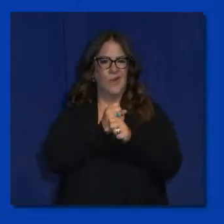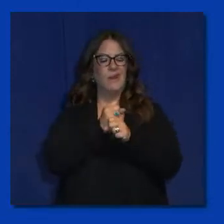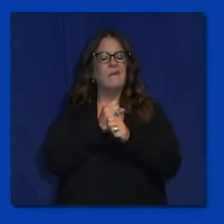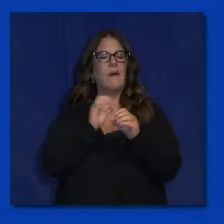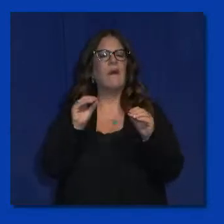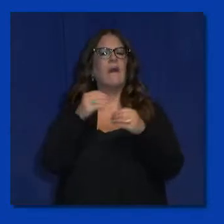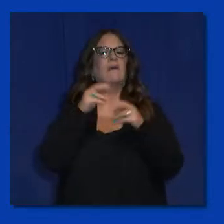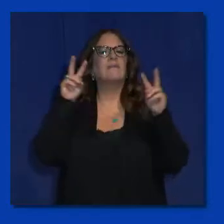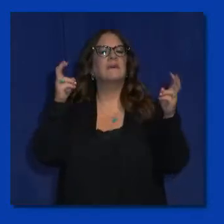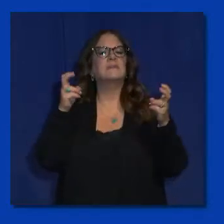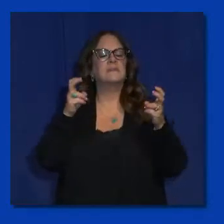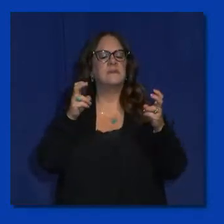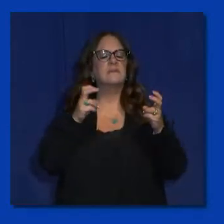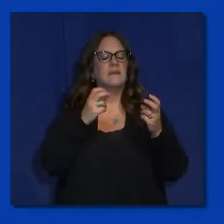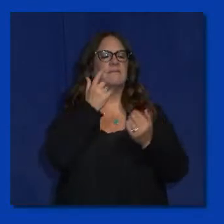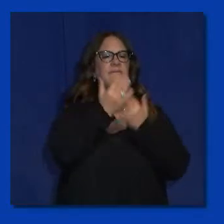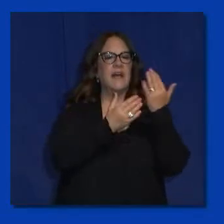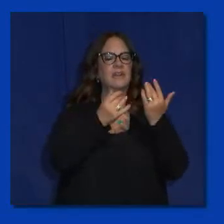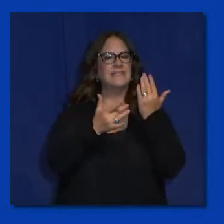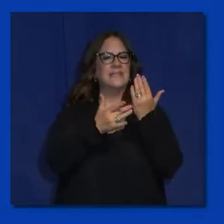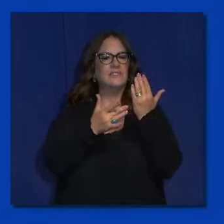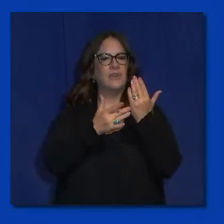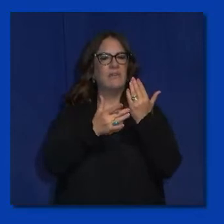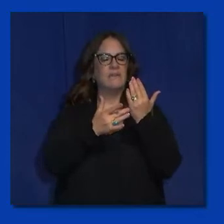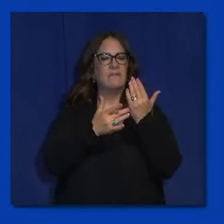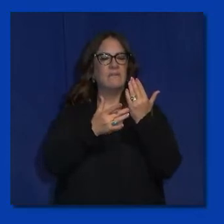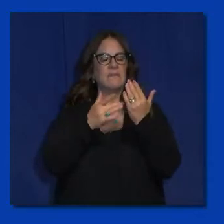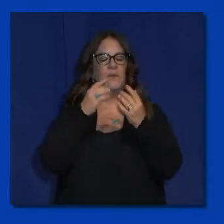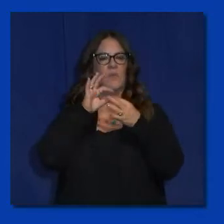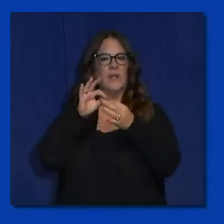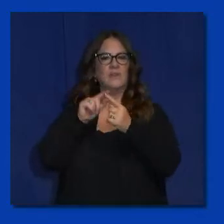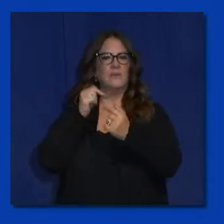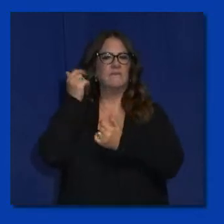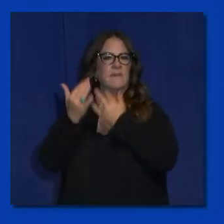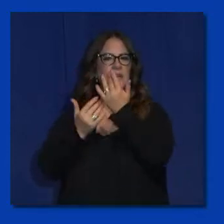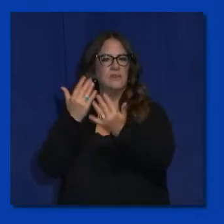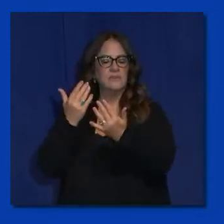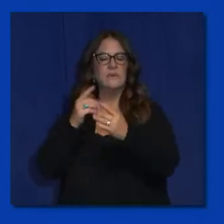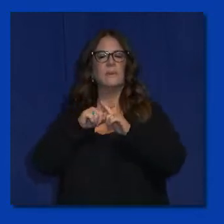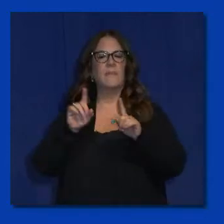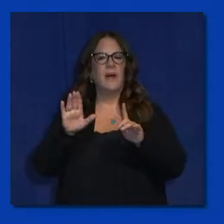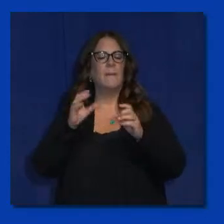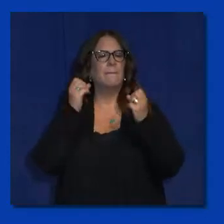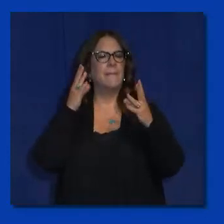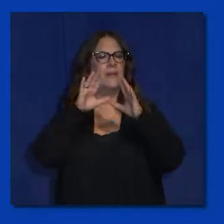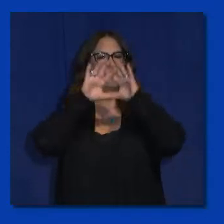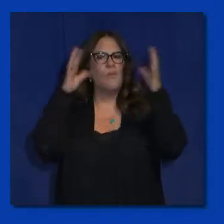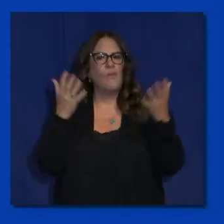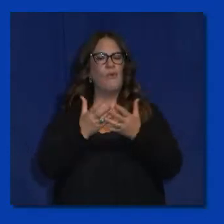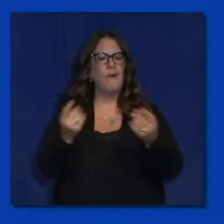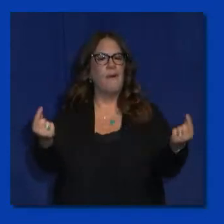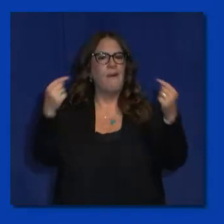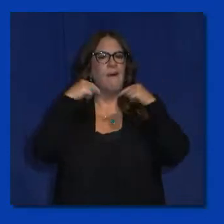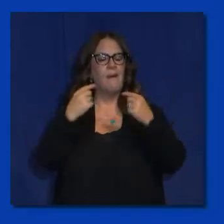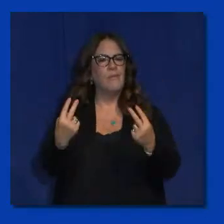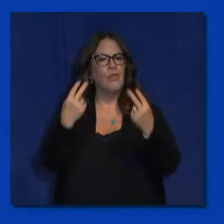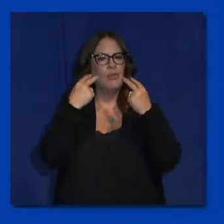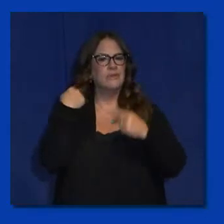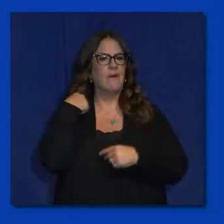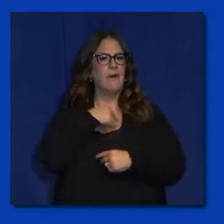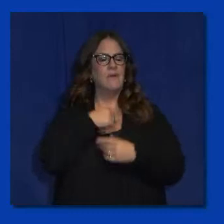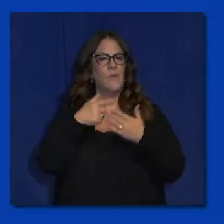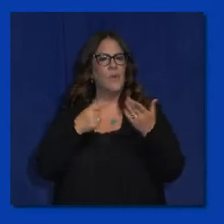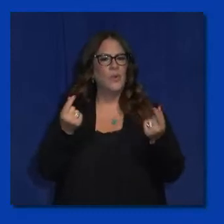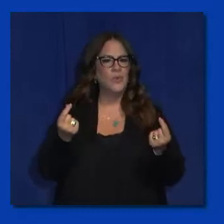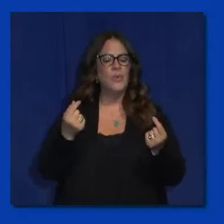Wildfire Technology. In fact, people come from around the world to learn about our best practices, but we're humble, and we know we need to do more in terms of innovation